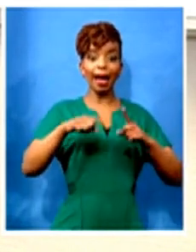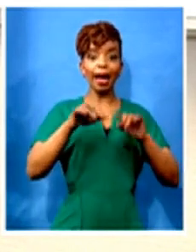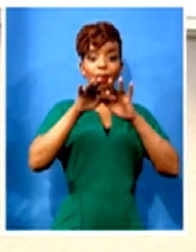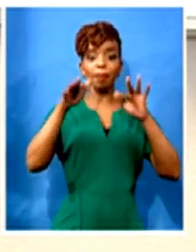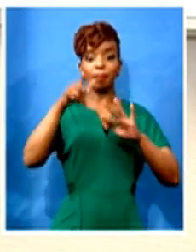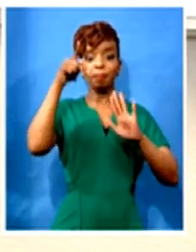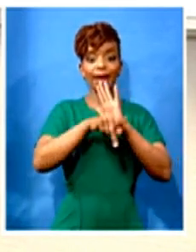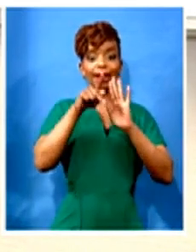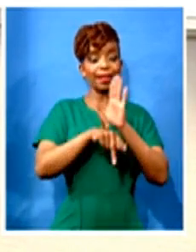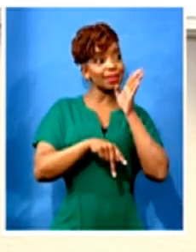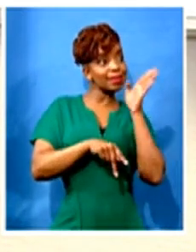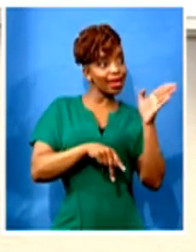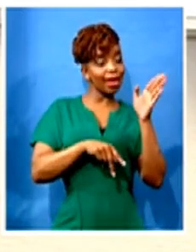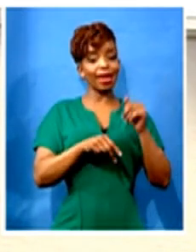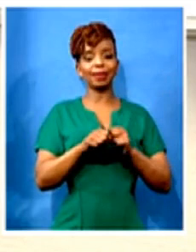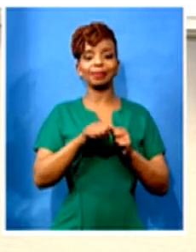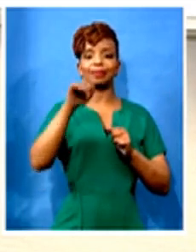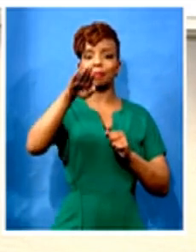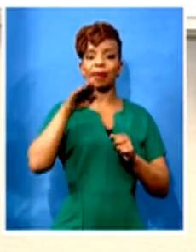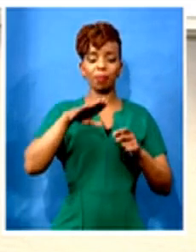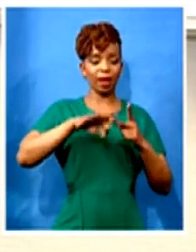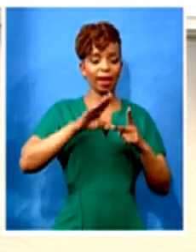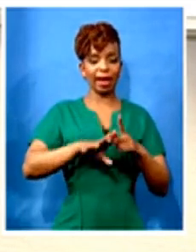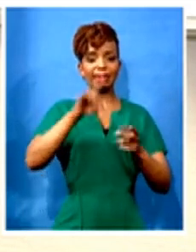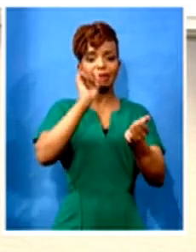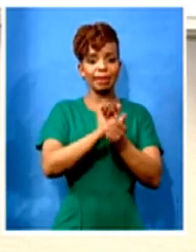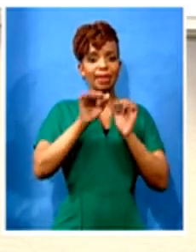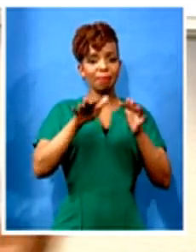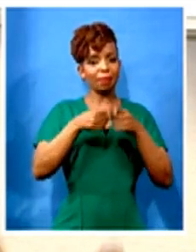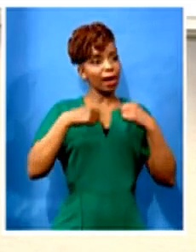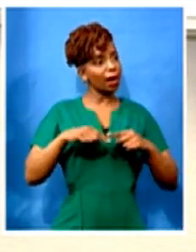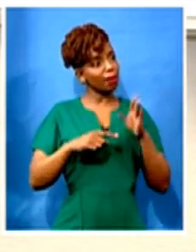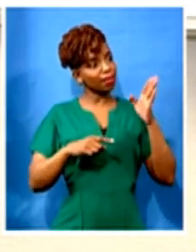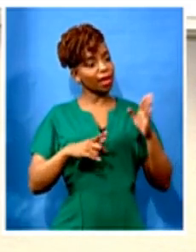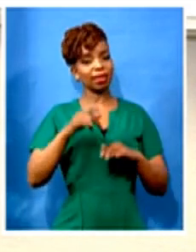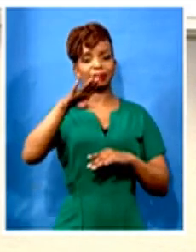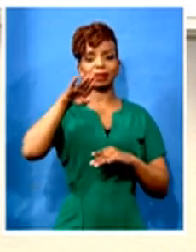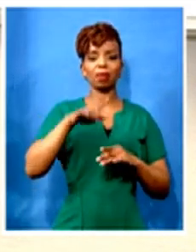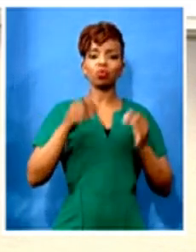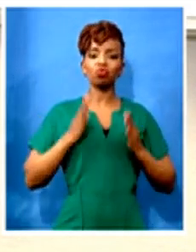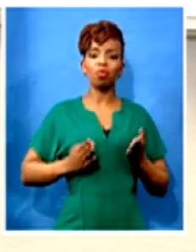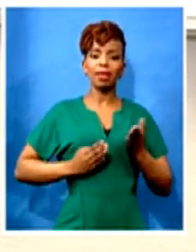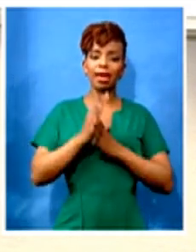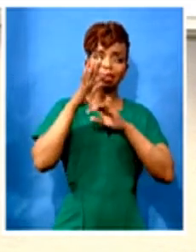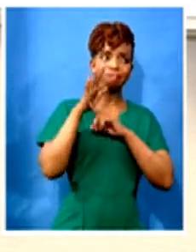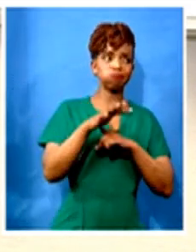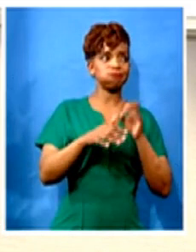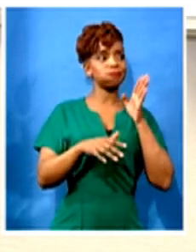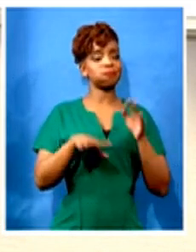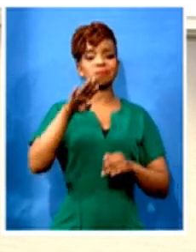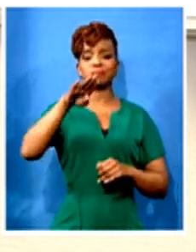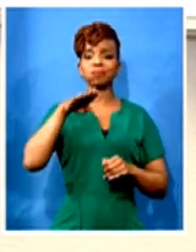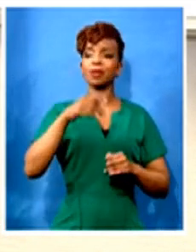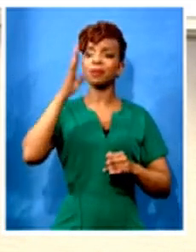the people of Zimbabwe, the human rights abuses in Zimbabwe, the lack of free political speech and activities in